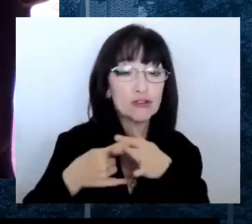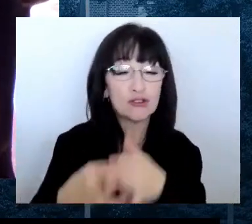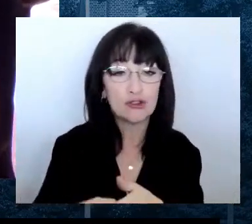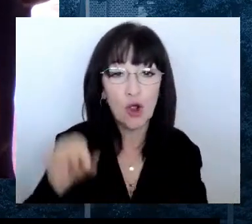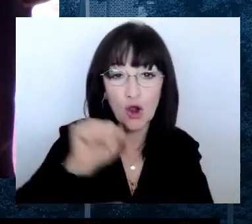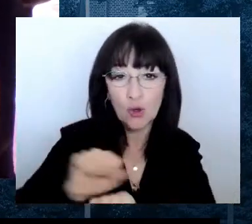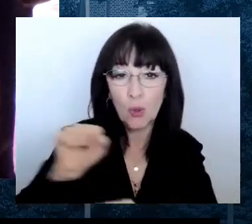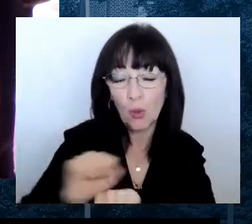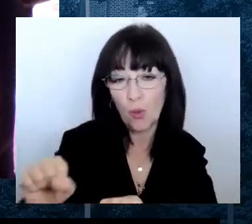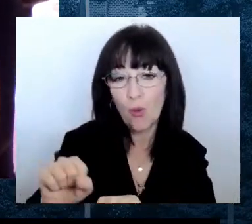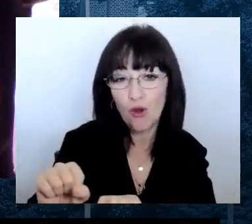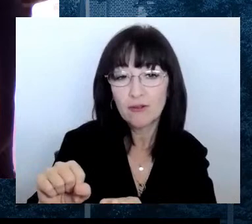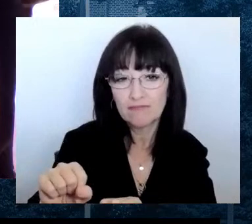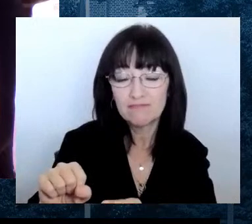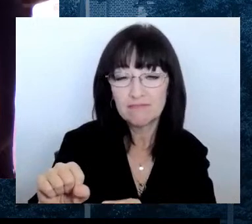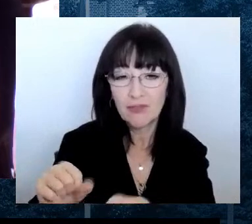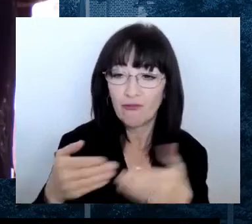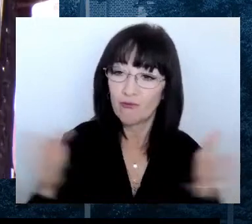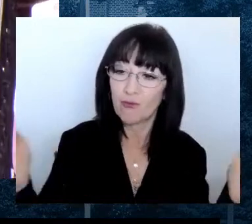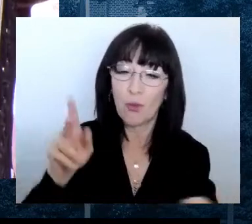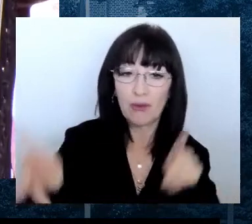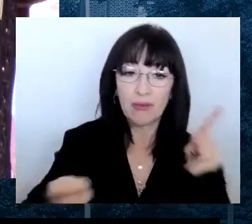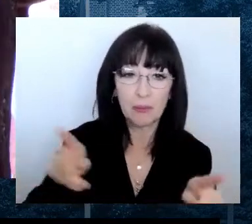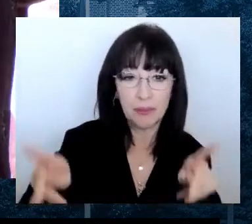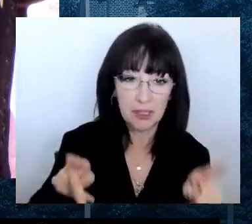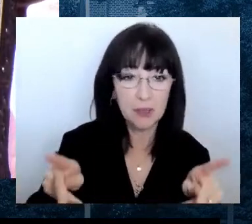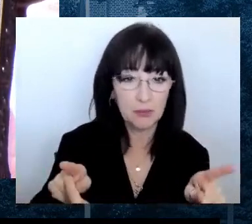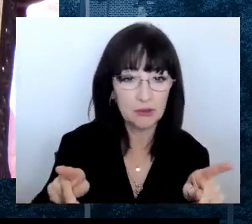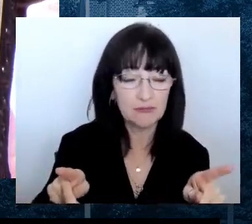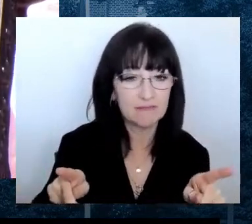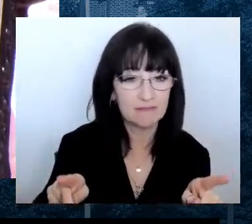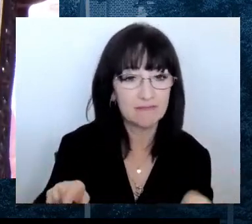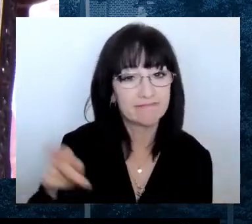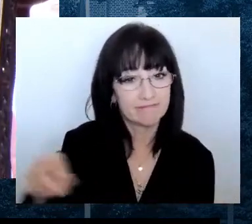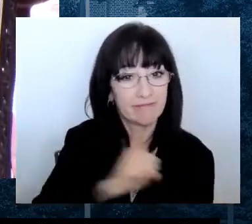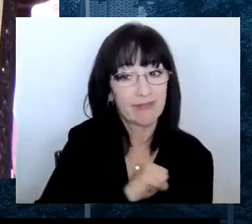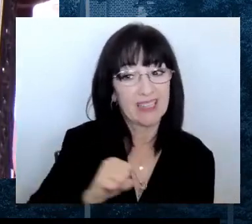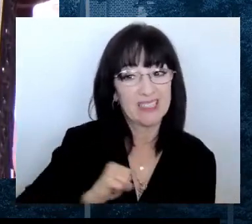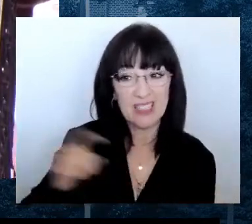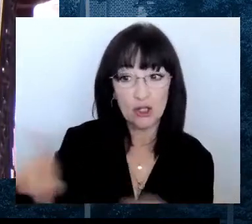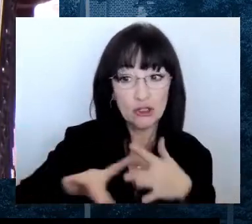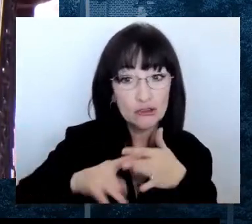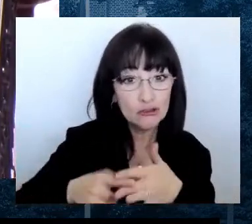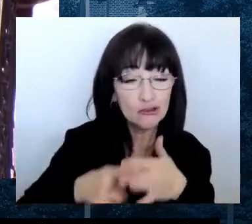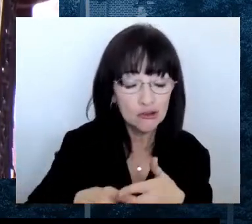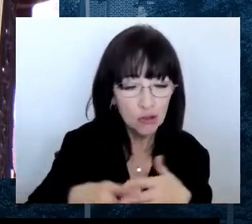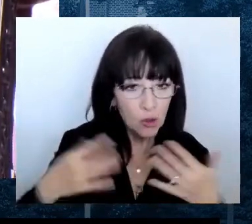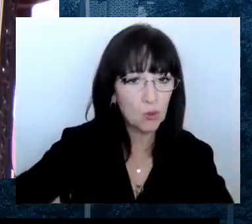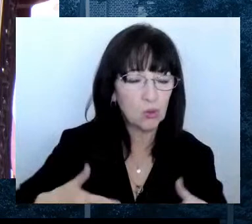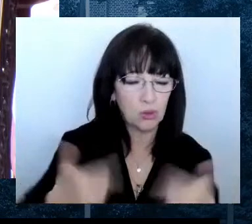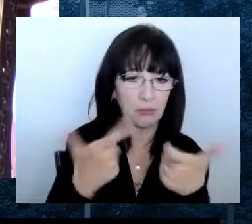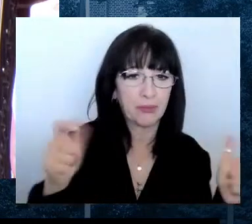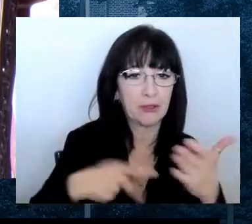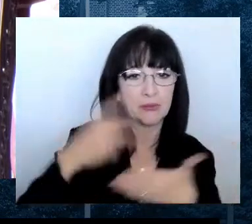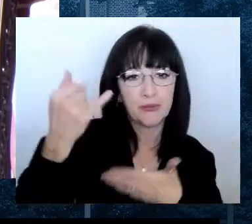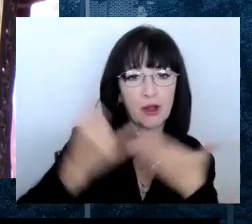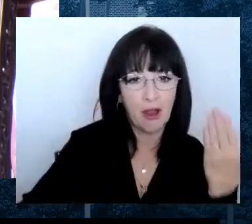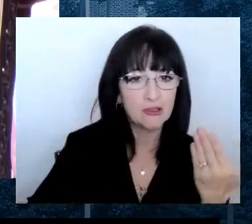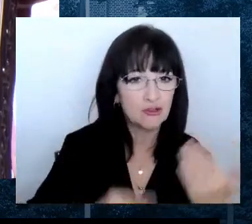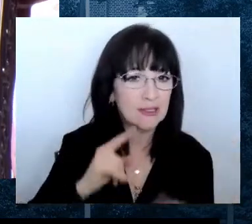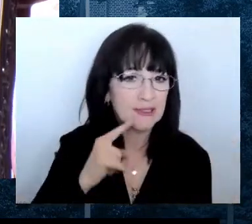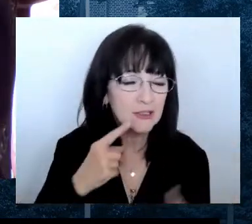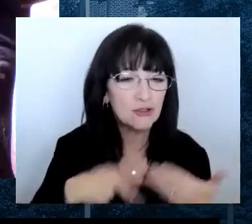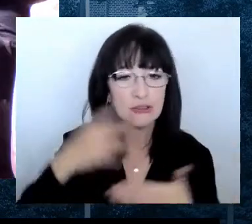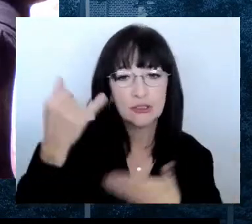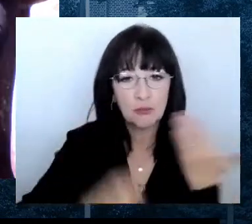something that comes along very often. But Sarah is a true leader on this issue and on an inclusive process for how to try and make